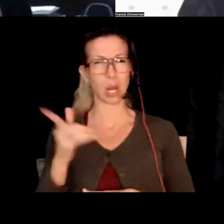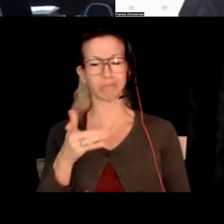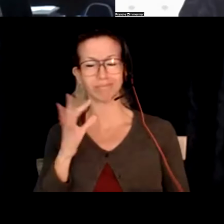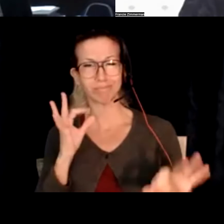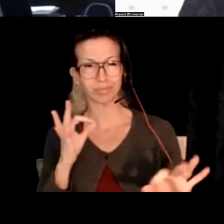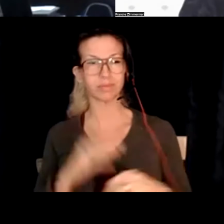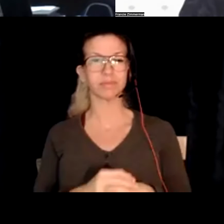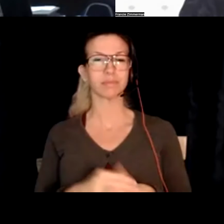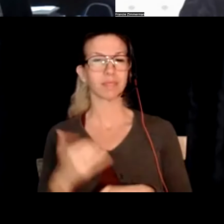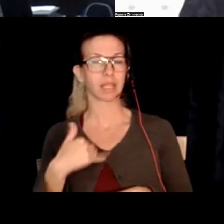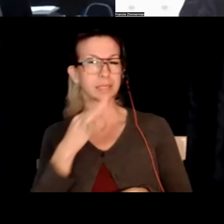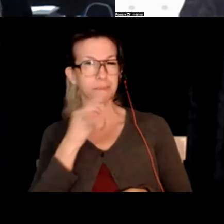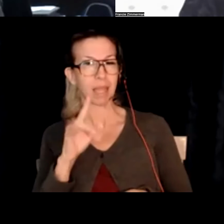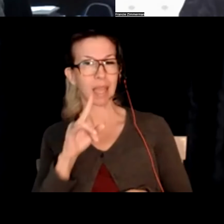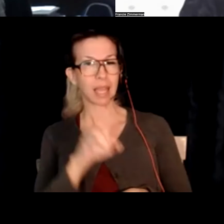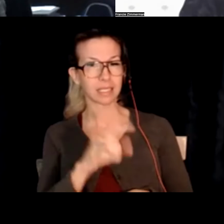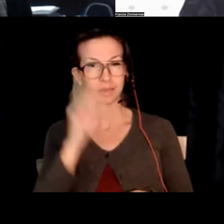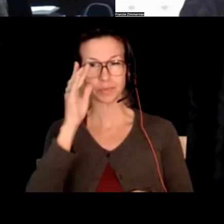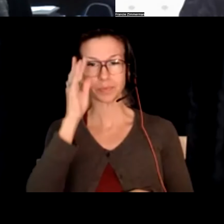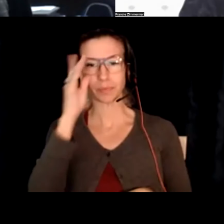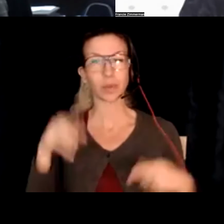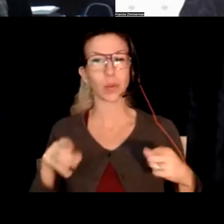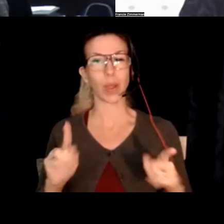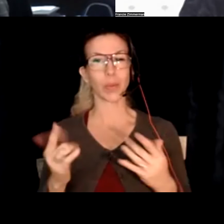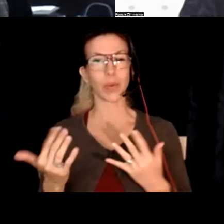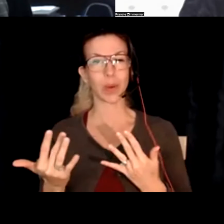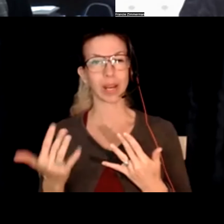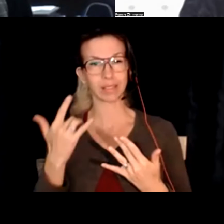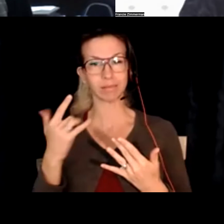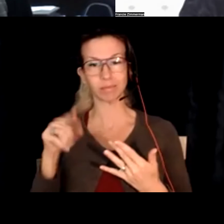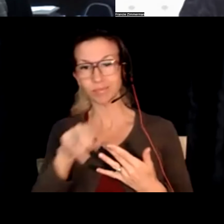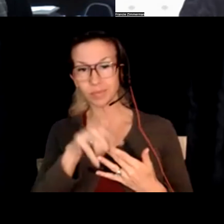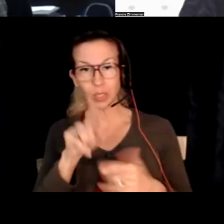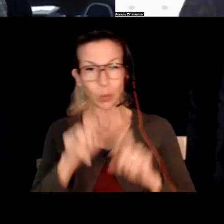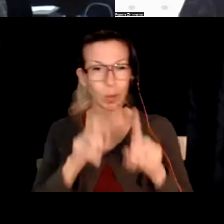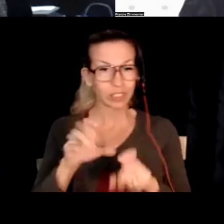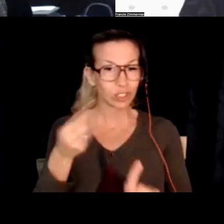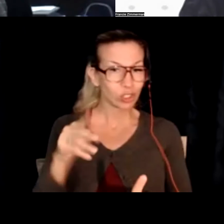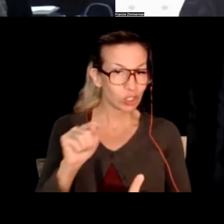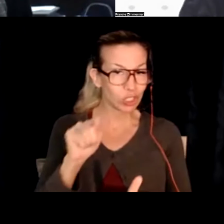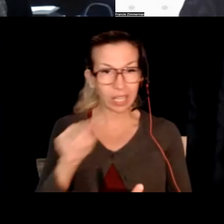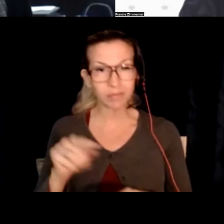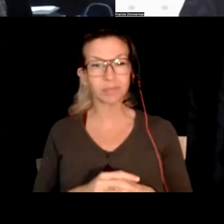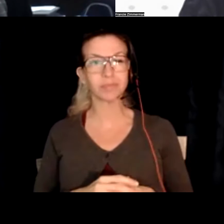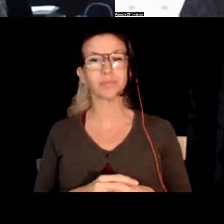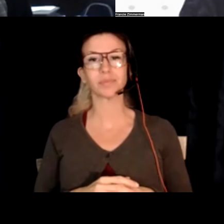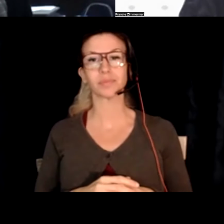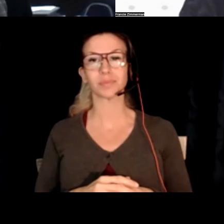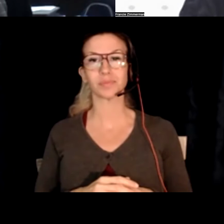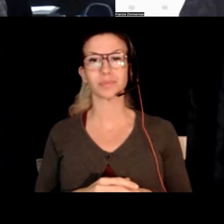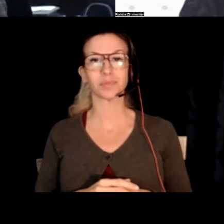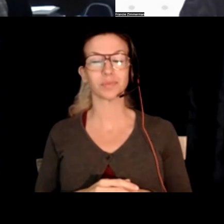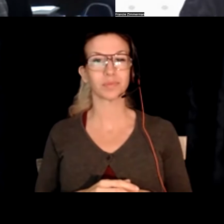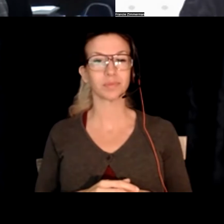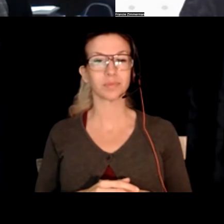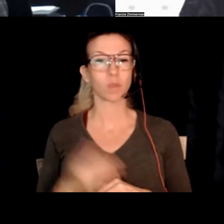ask you to just, while we wait for some questions, maybe in the chat, or if folks want to,